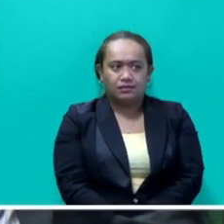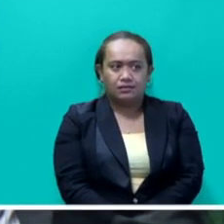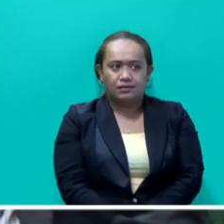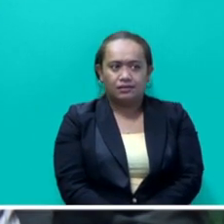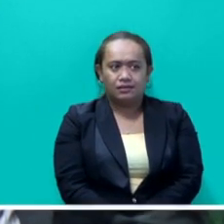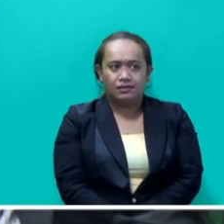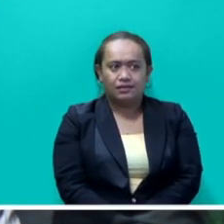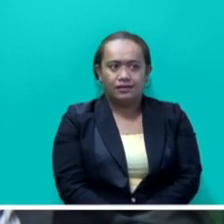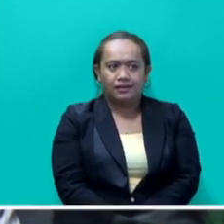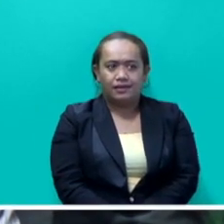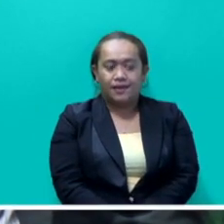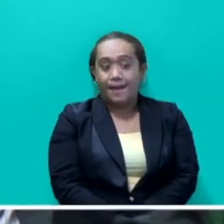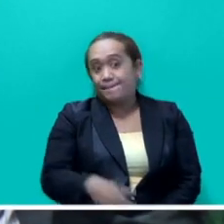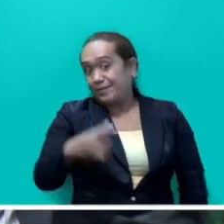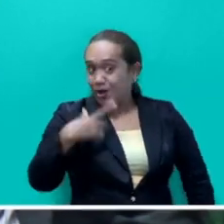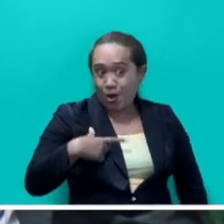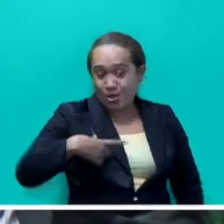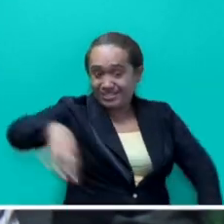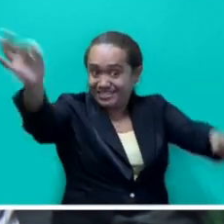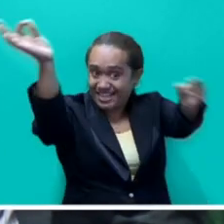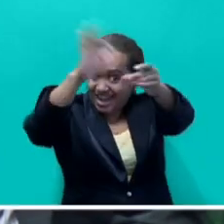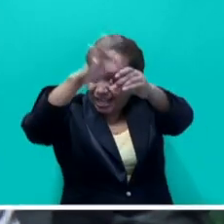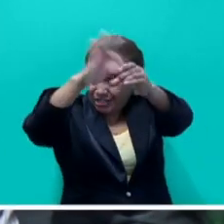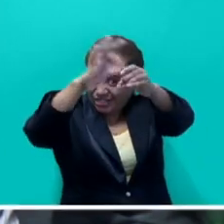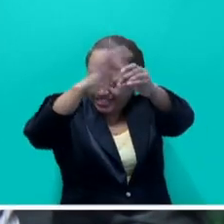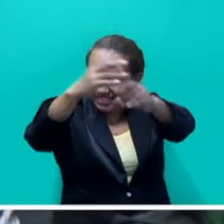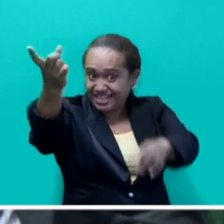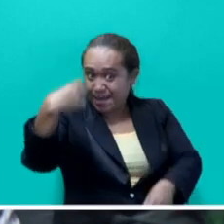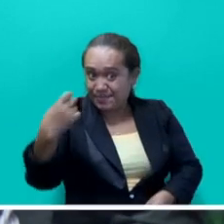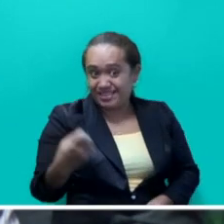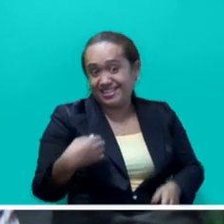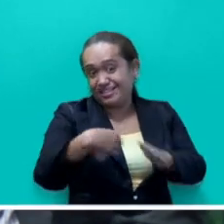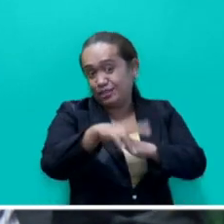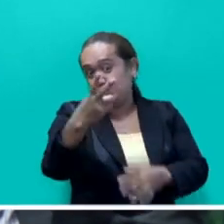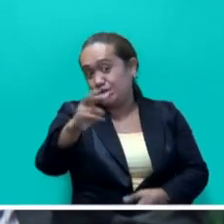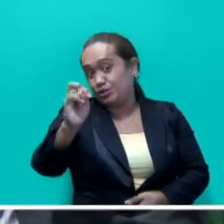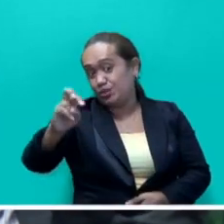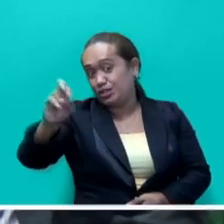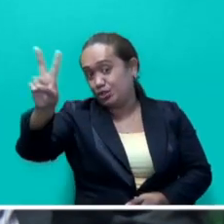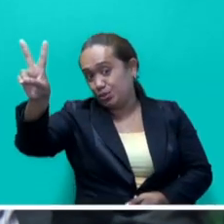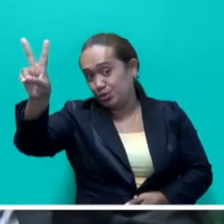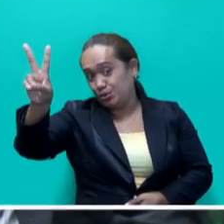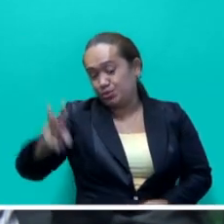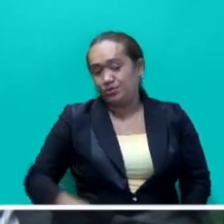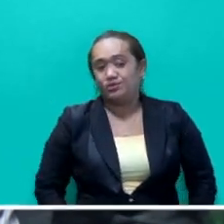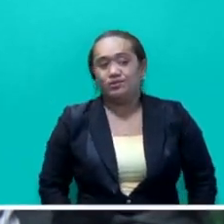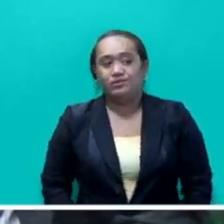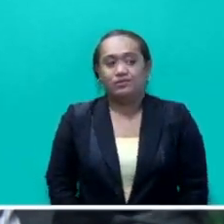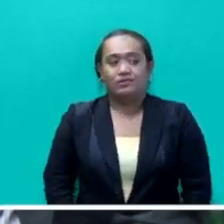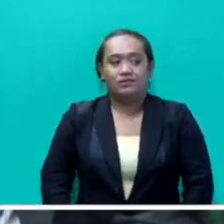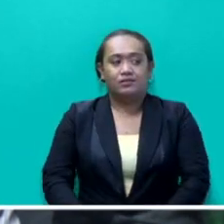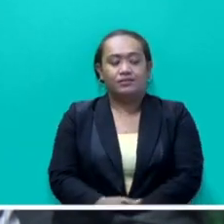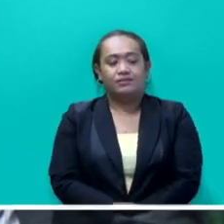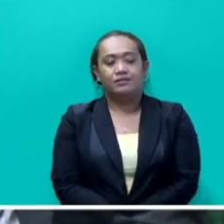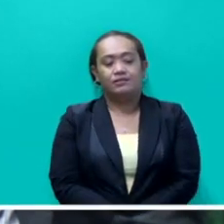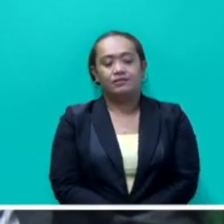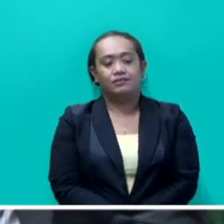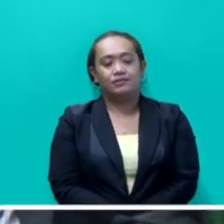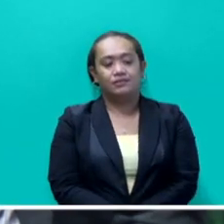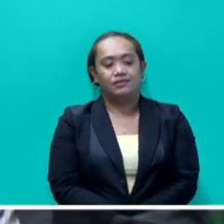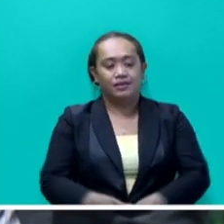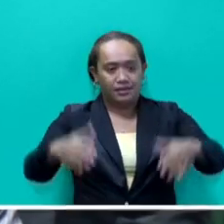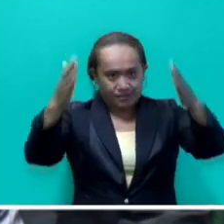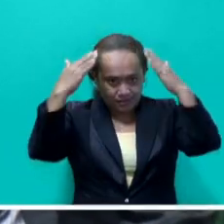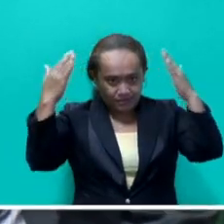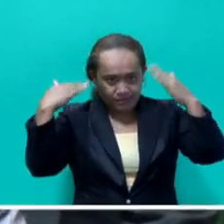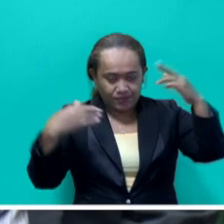Because the election is coming up in 2022. We never consult. Mr. Speaker, sir, the